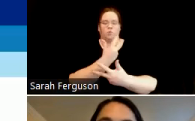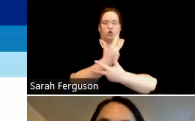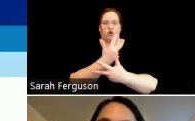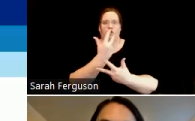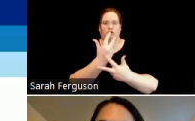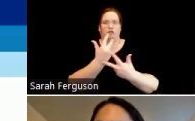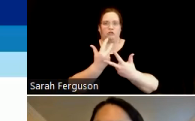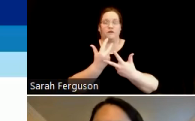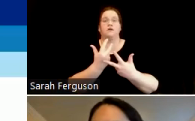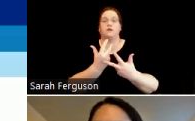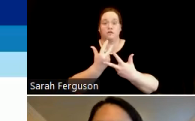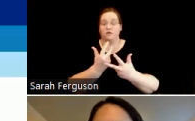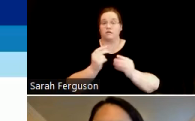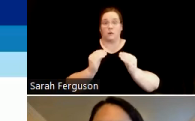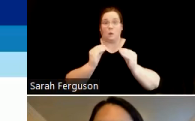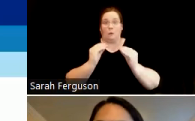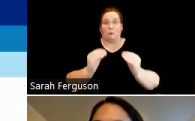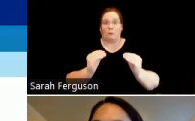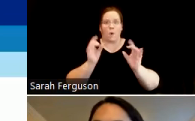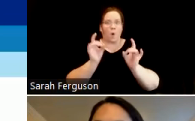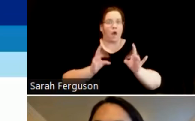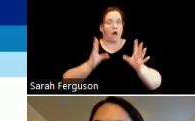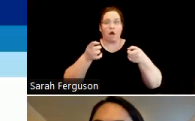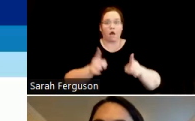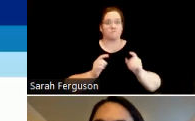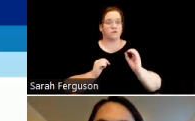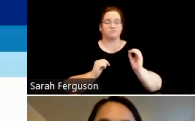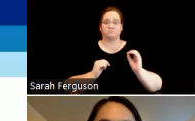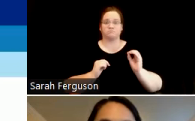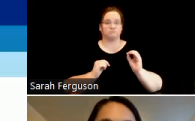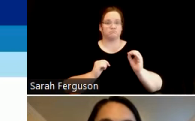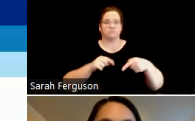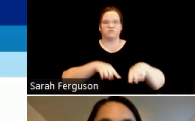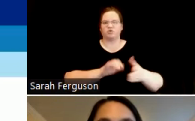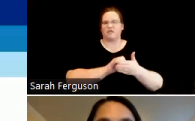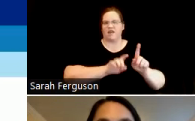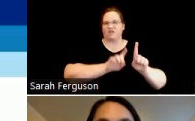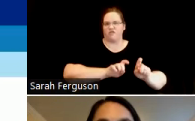There were no adverse events related to this vaccine reported during the trial.